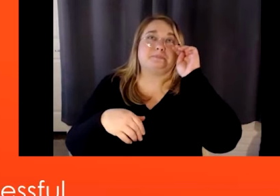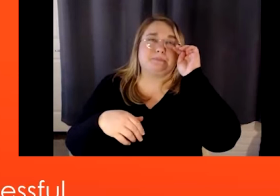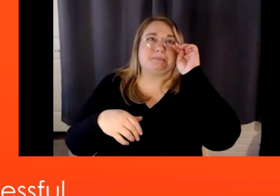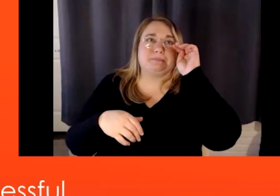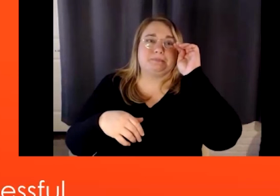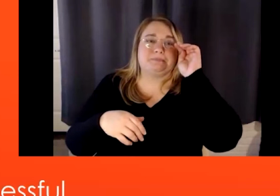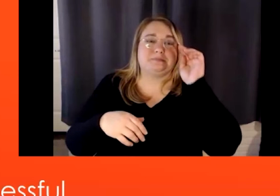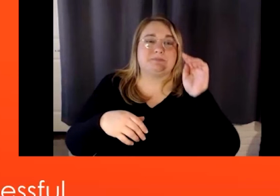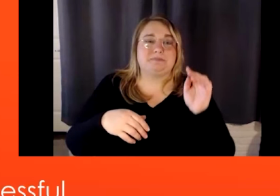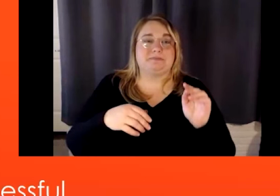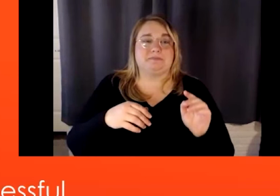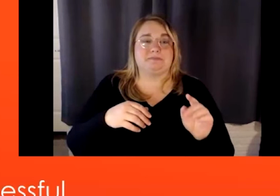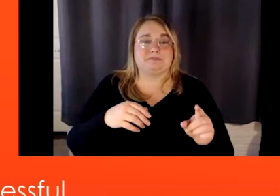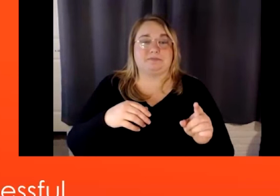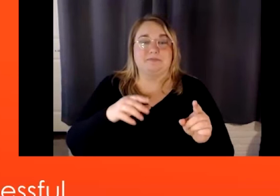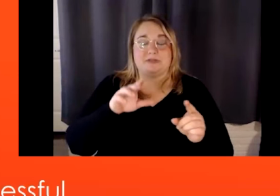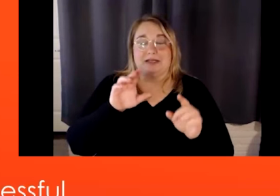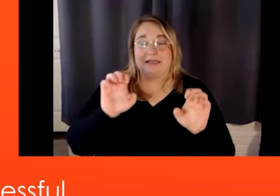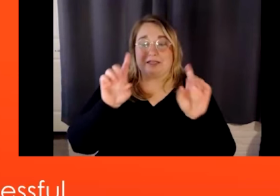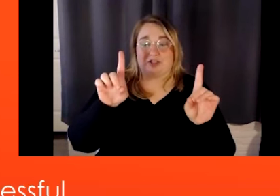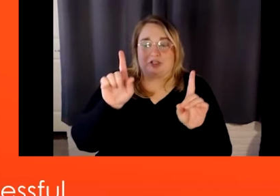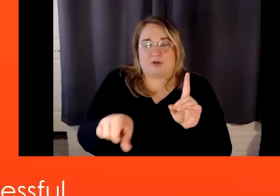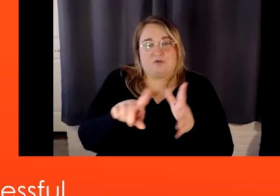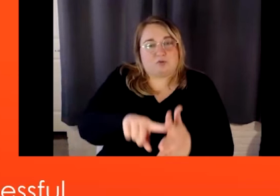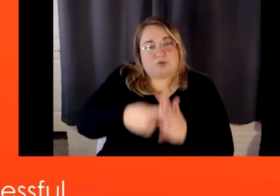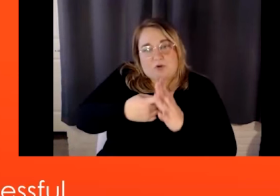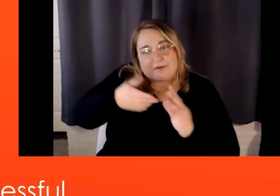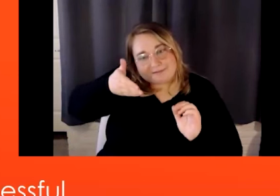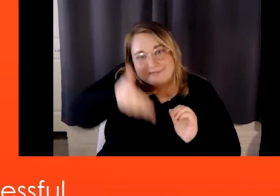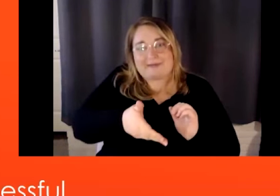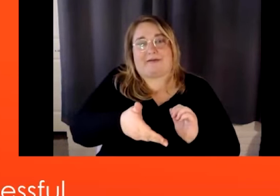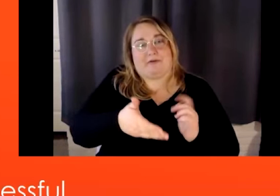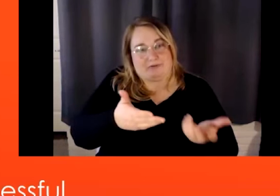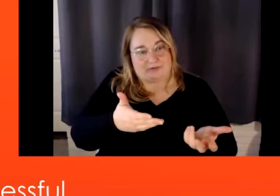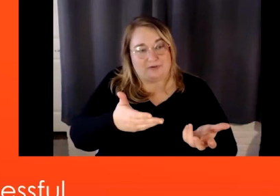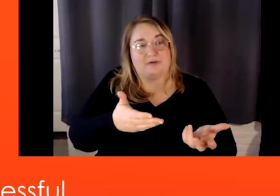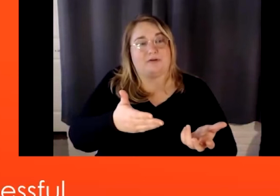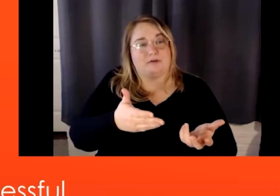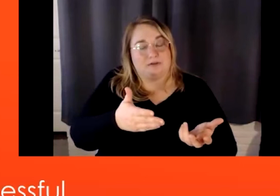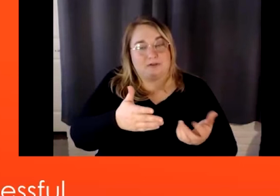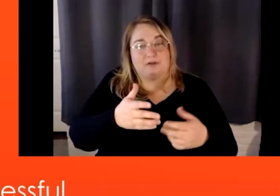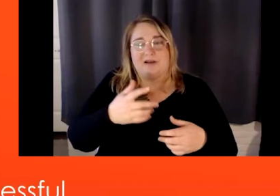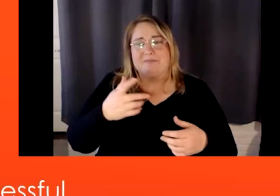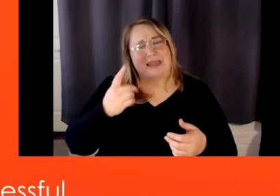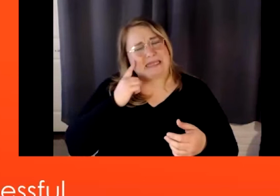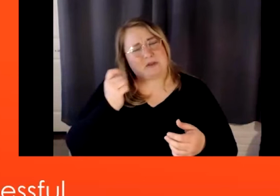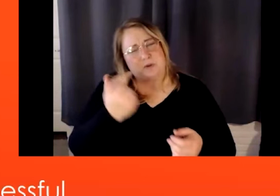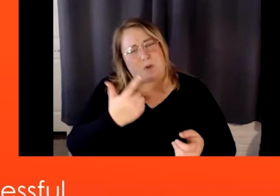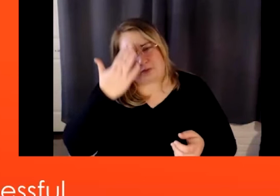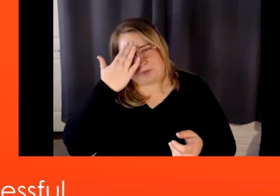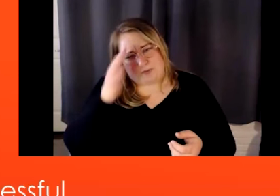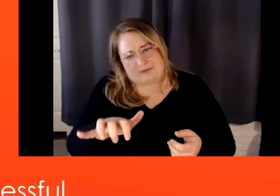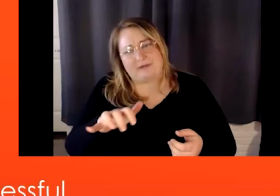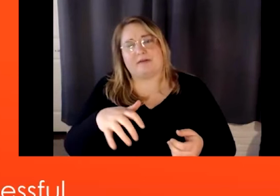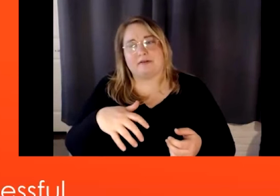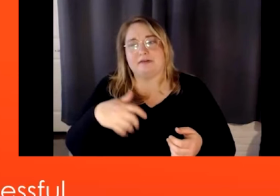that's where the education needs to start. And I think we all know that, right? As educators, we know that ultimately we're trying to shape students so